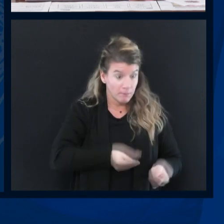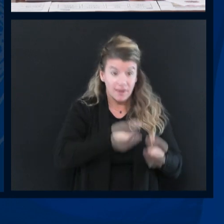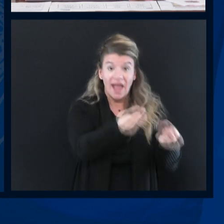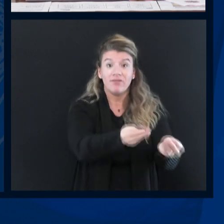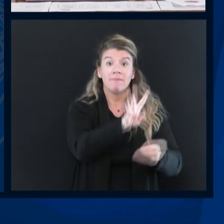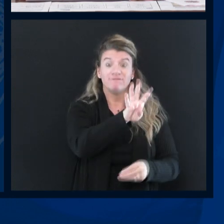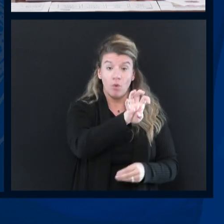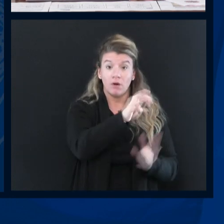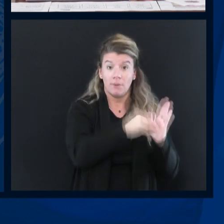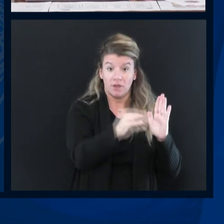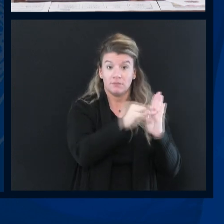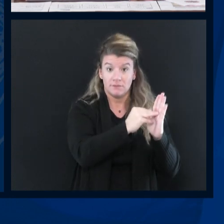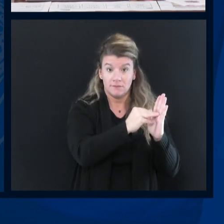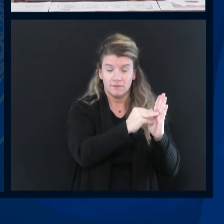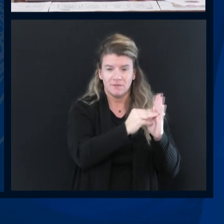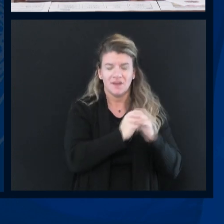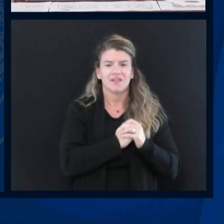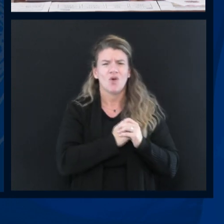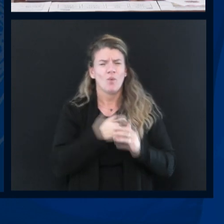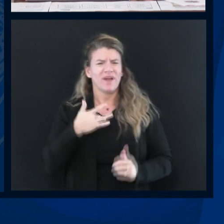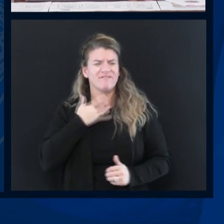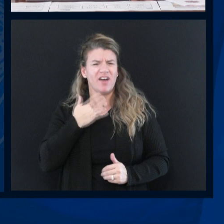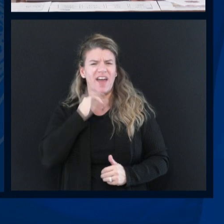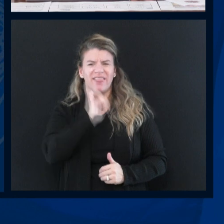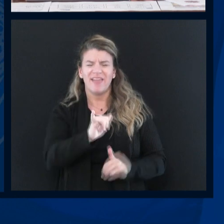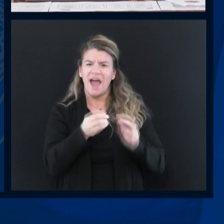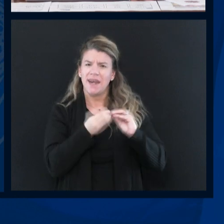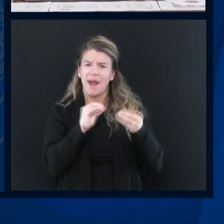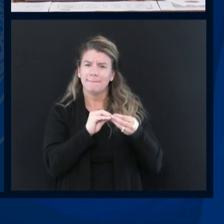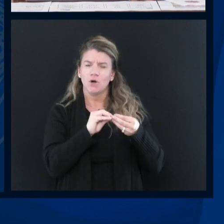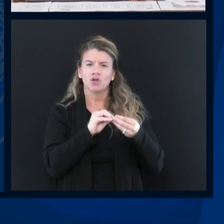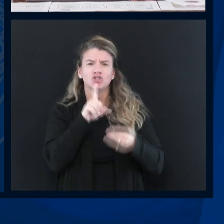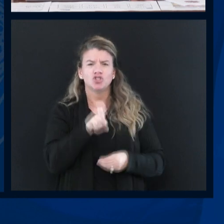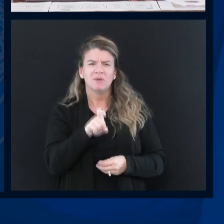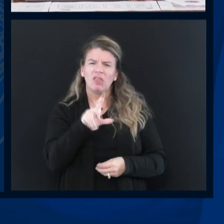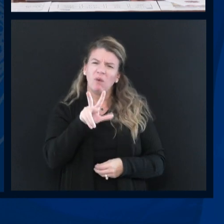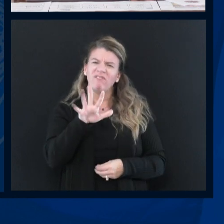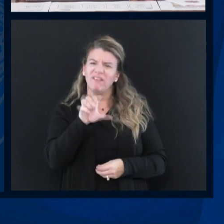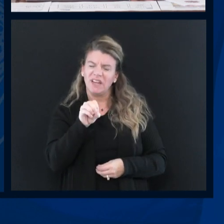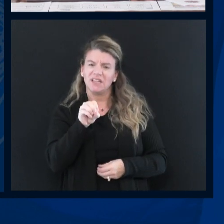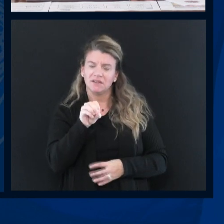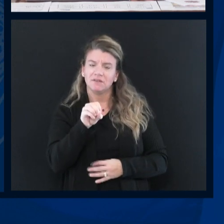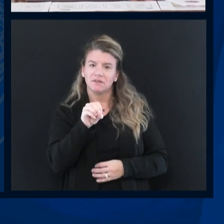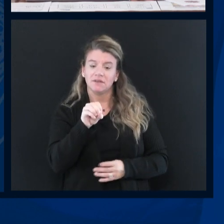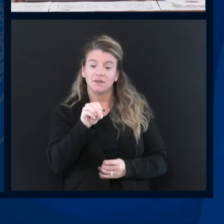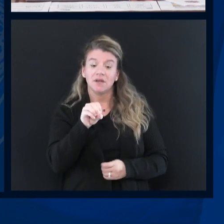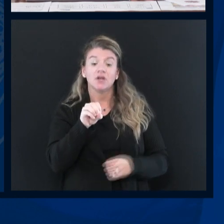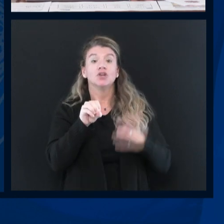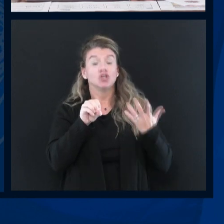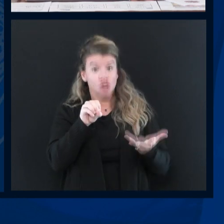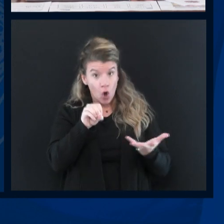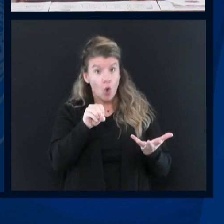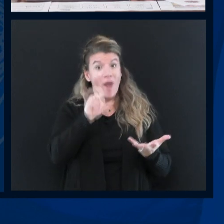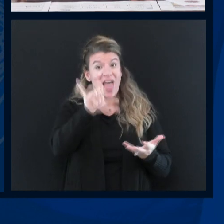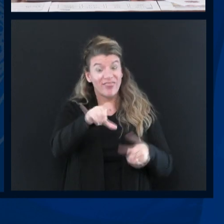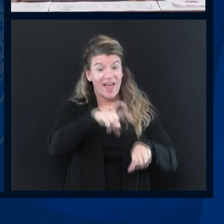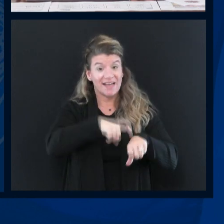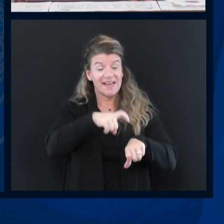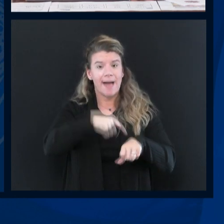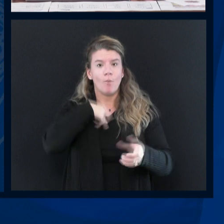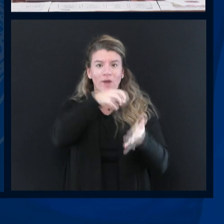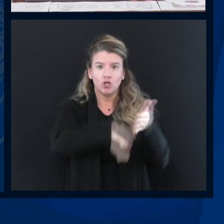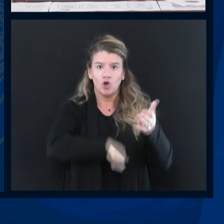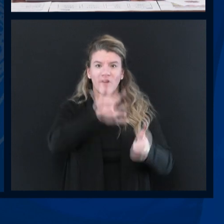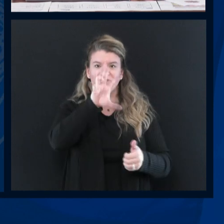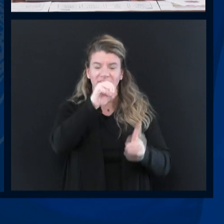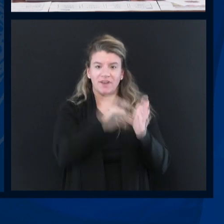And then we felt like the number was only going to be 350. And so what we did is we took 50 million and we put